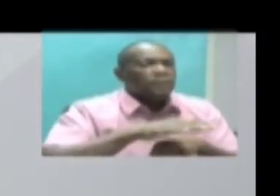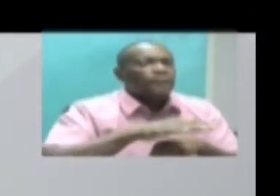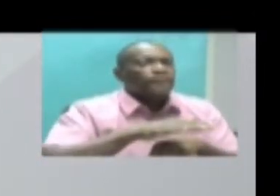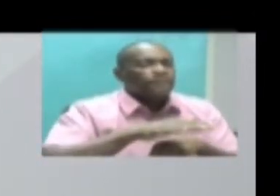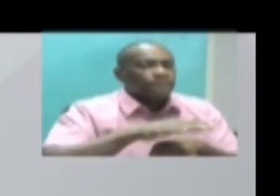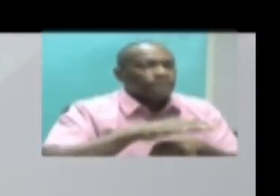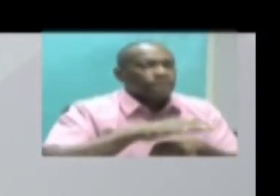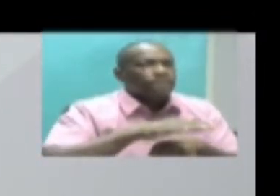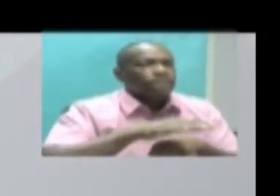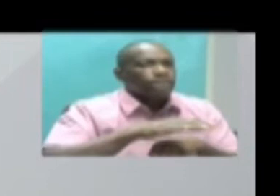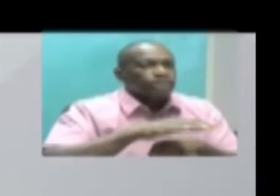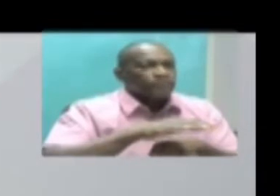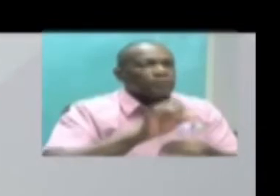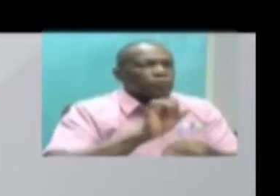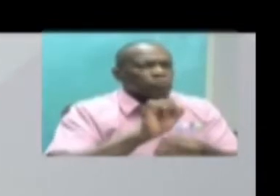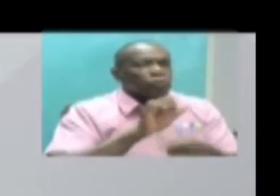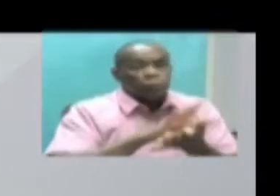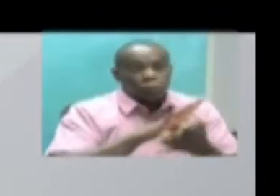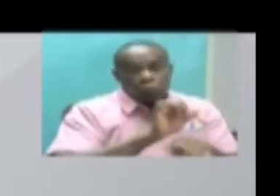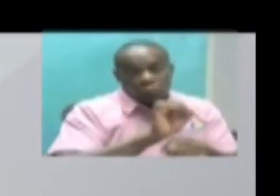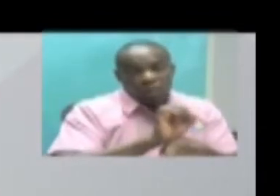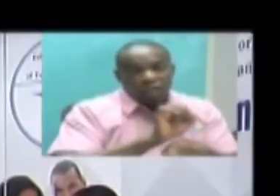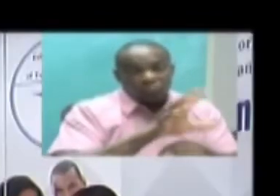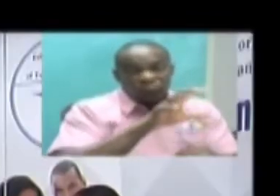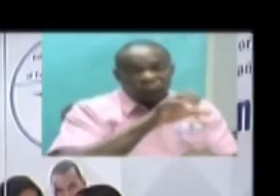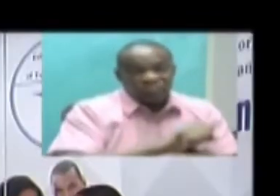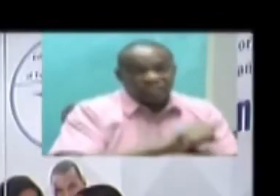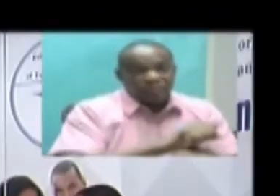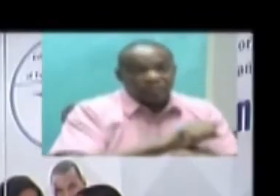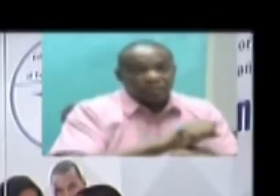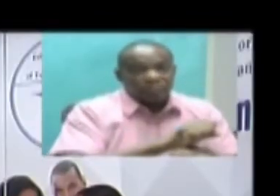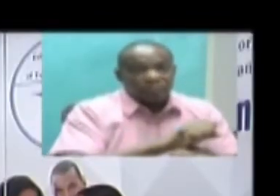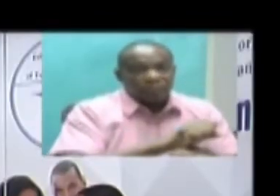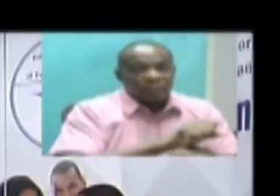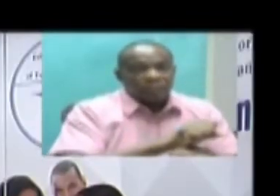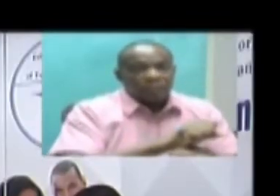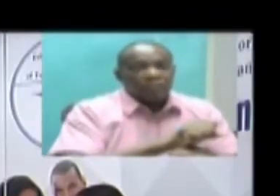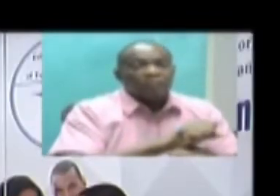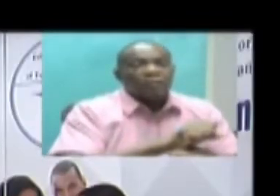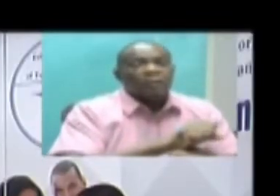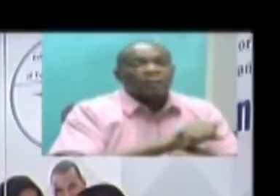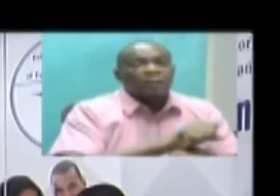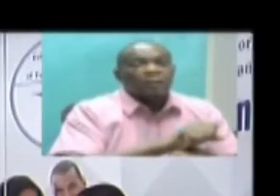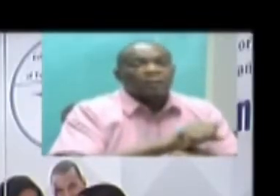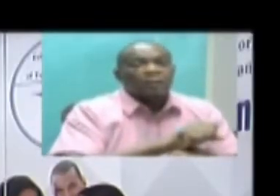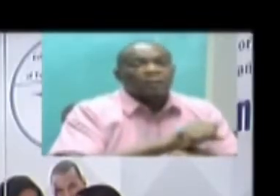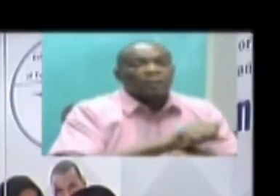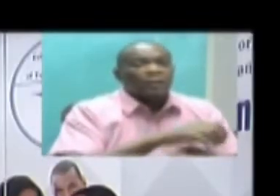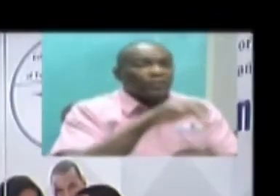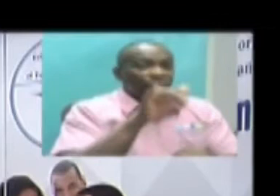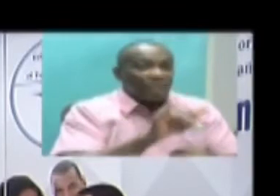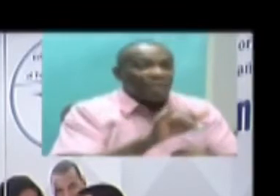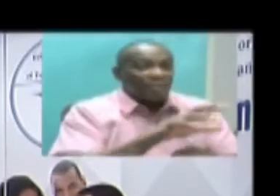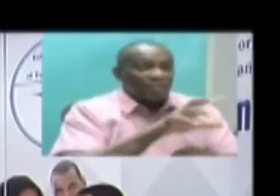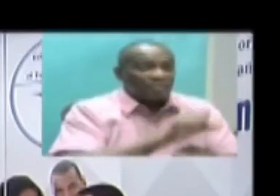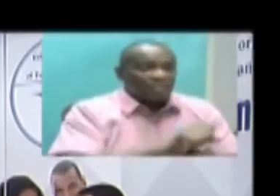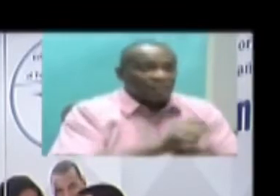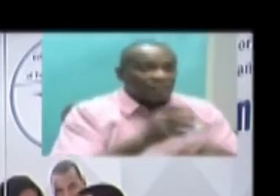an assignment. Remember I told you all about that? And the assignment happened to be pictures of herself. She made a